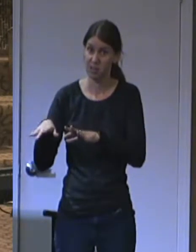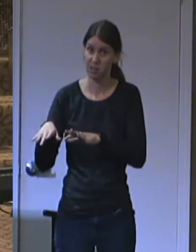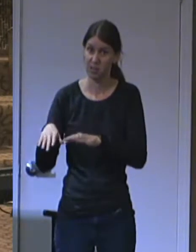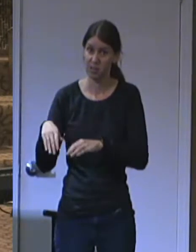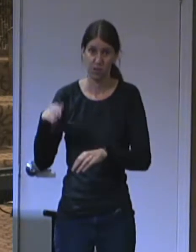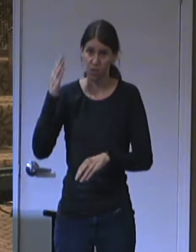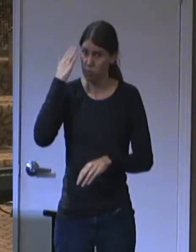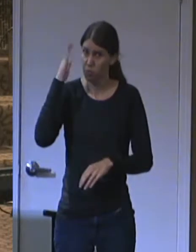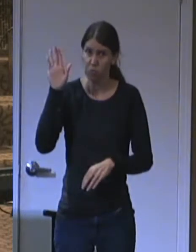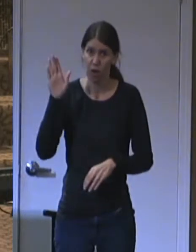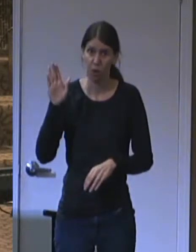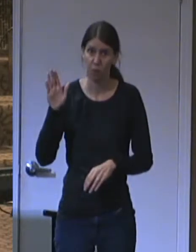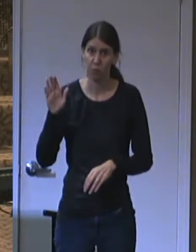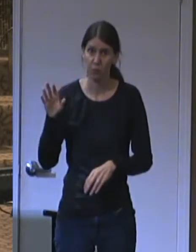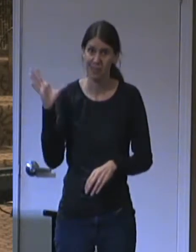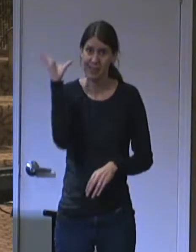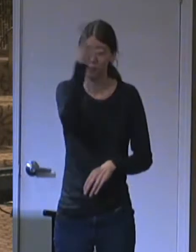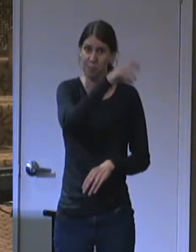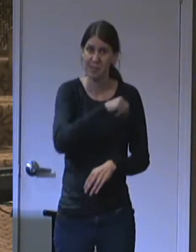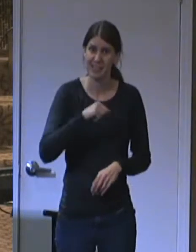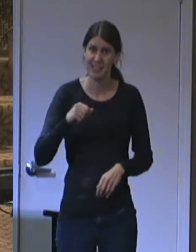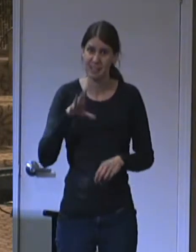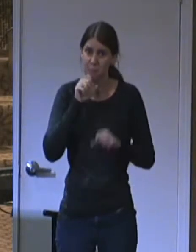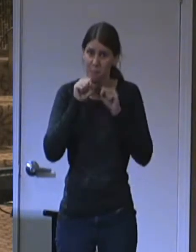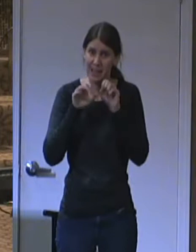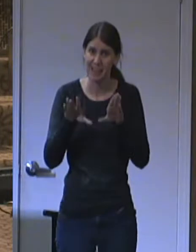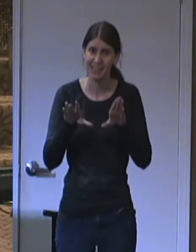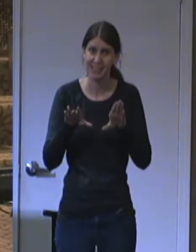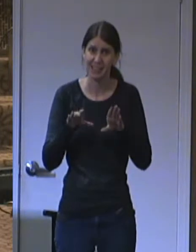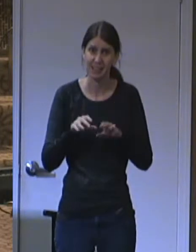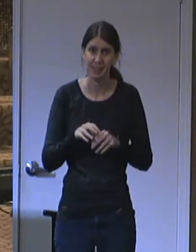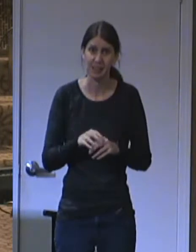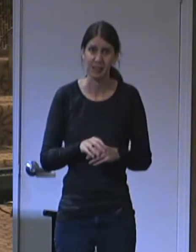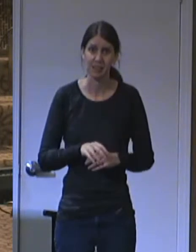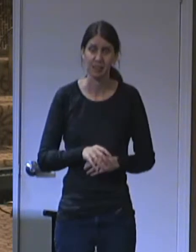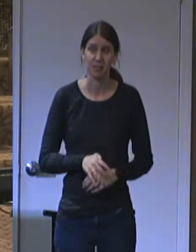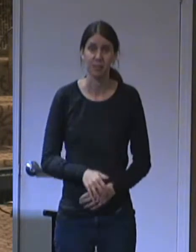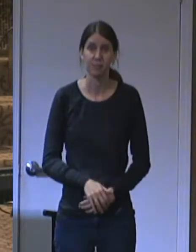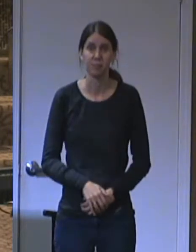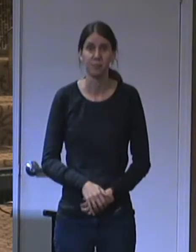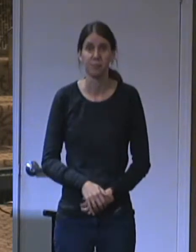idea the blessings you've missed because you did that. Me too.